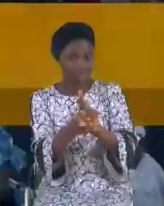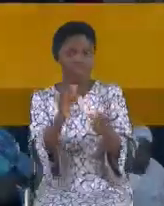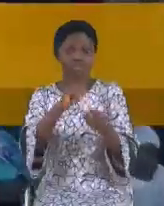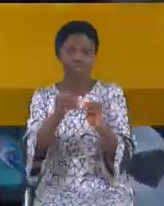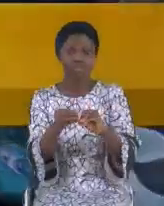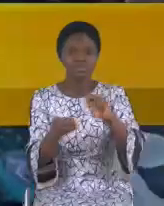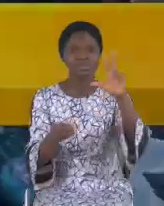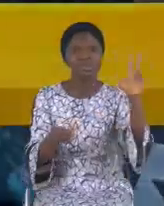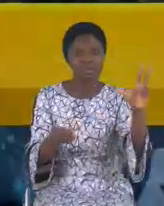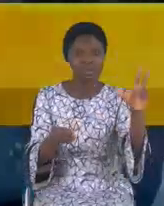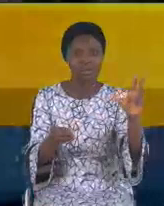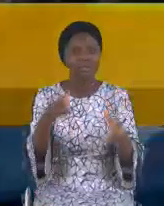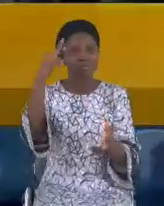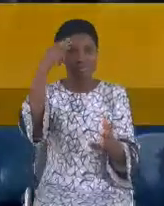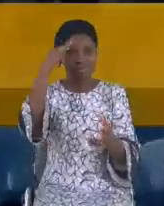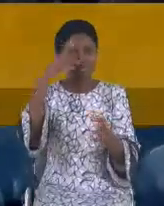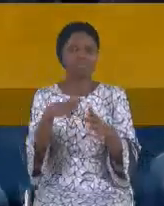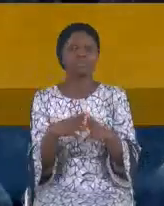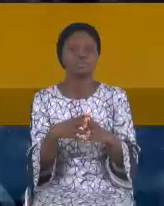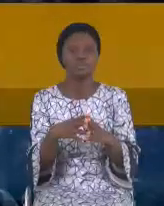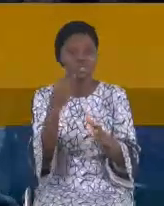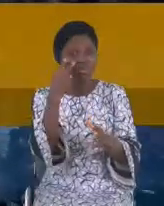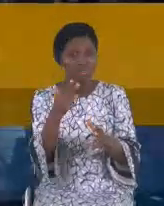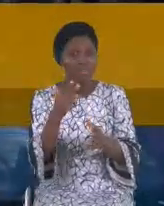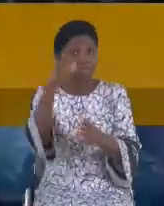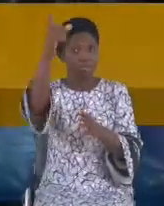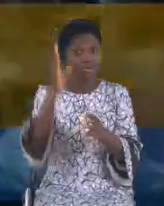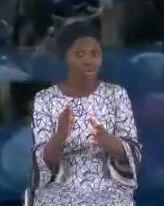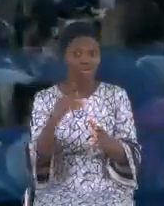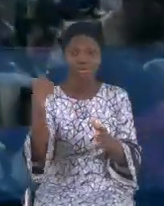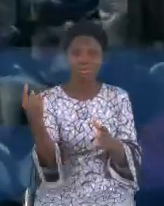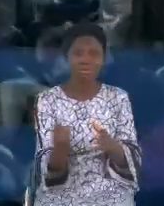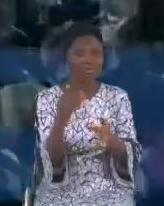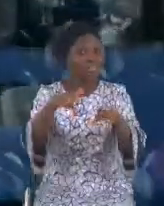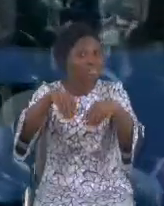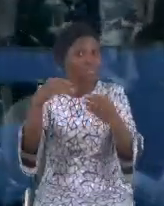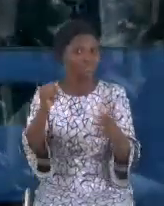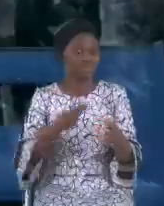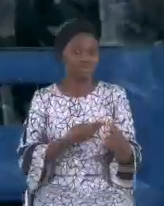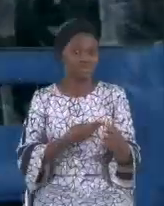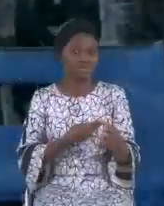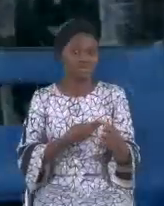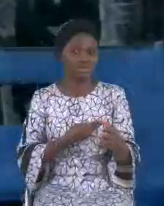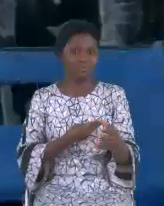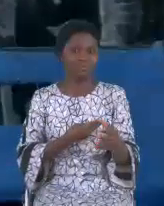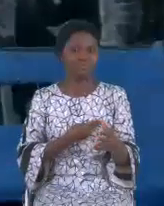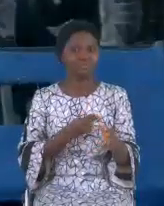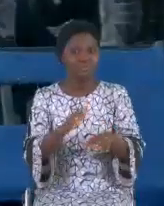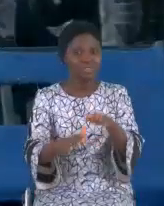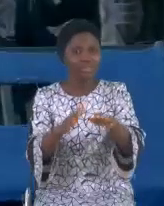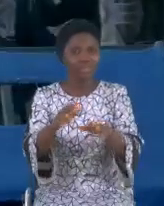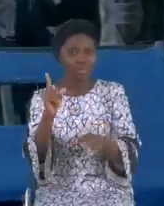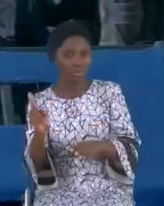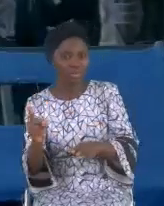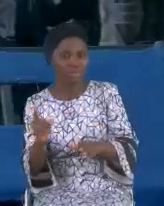three, realize. You see, God always gives us the steps. One, take the next